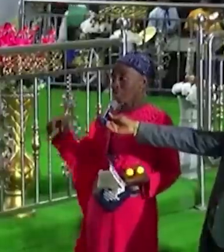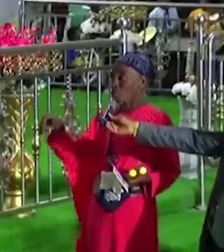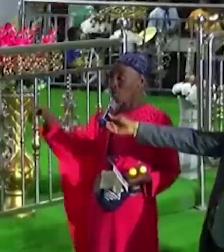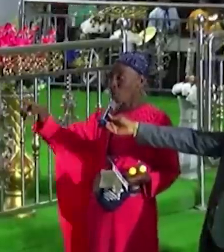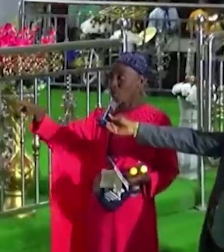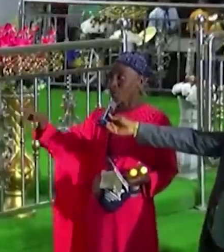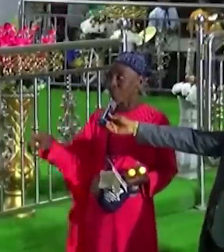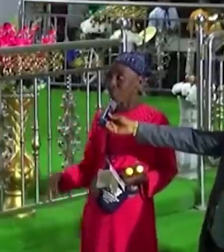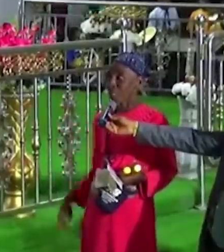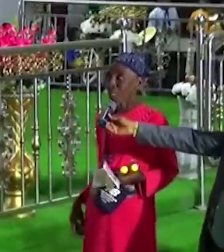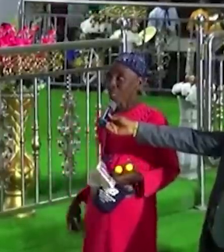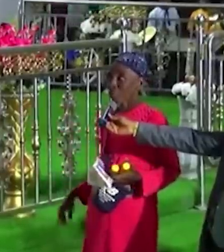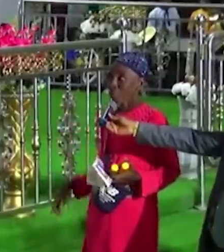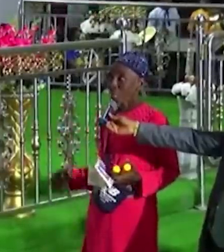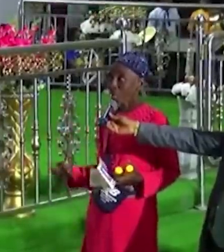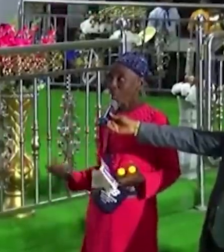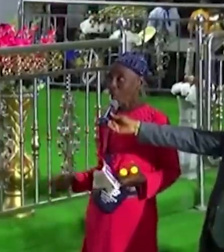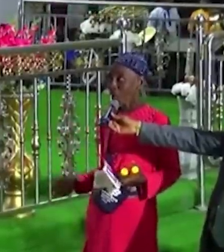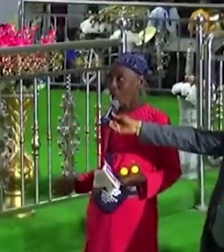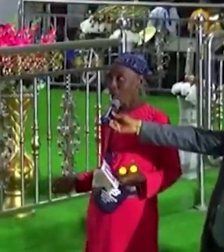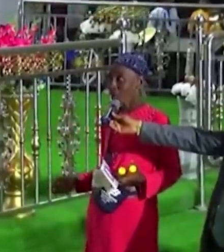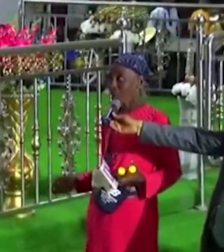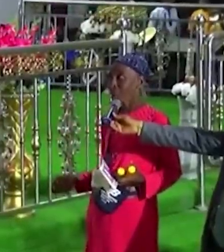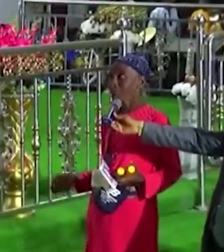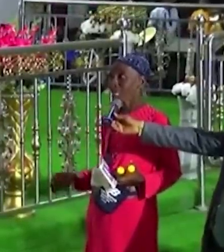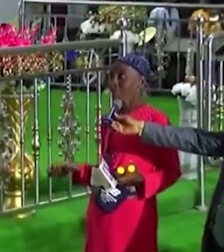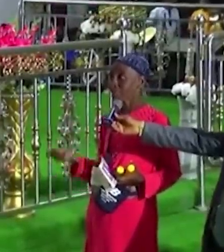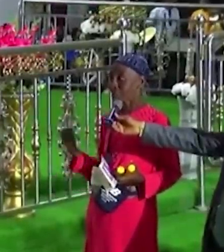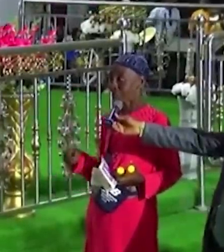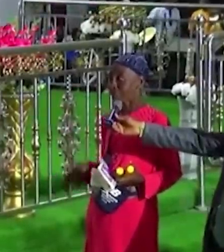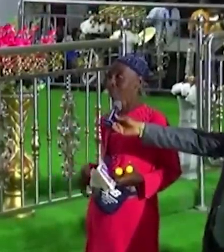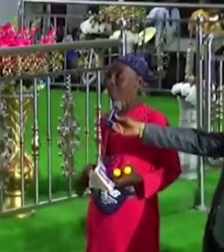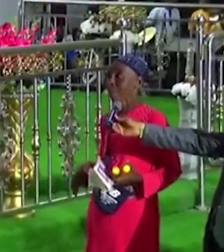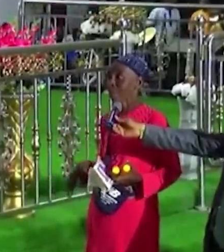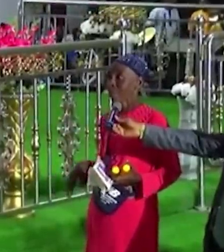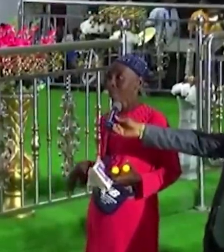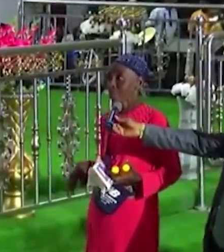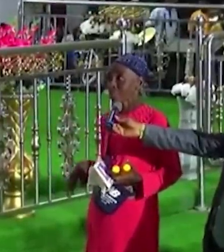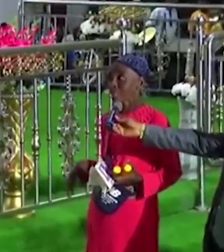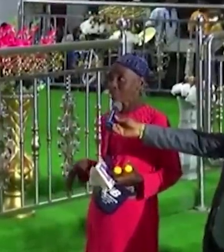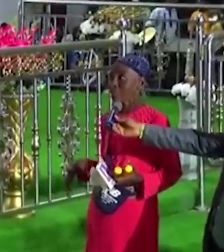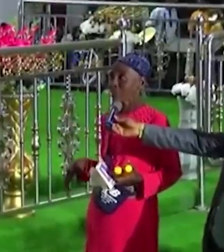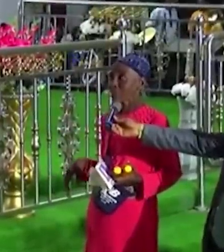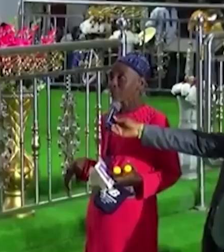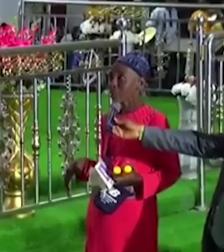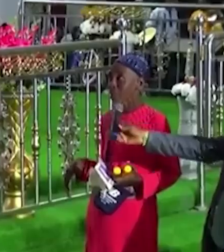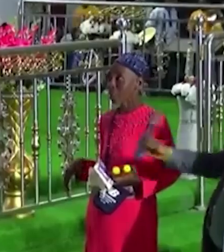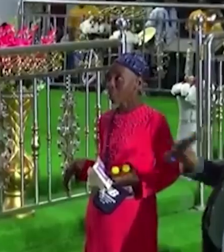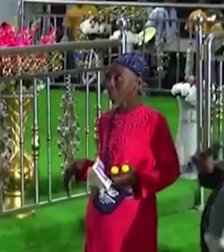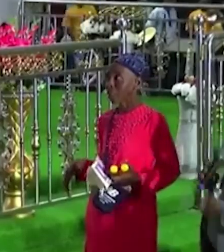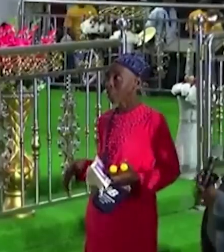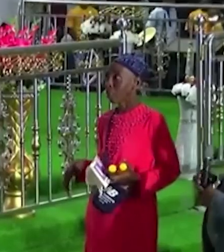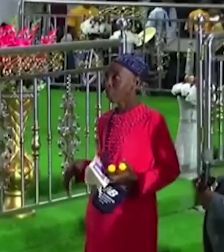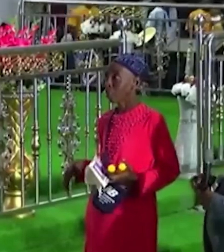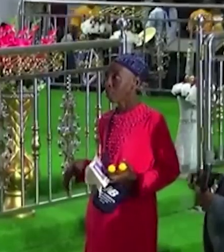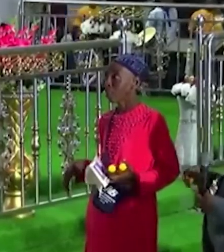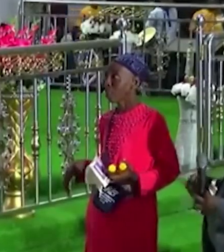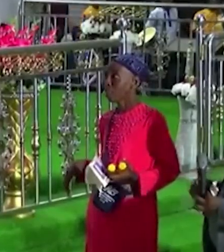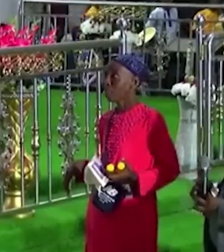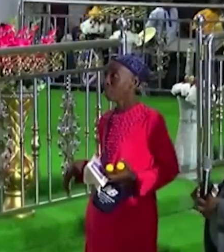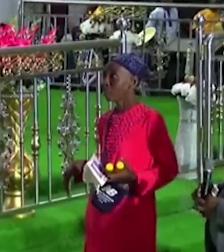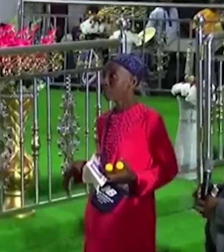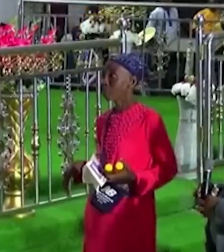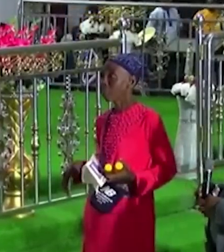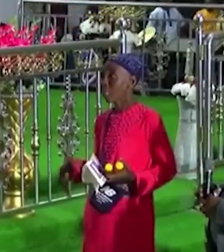back to the office. Where? NSC. NSC DC. DC. Yes. Yes, now that's. Civil Defense